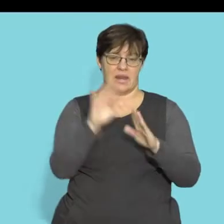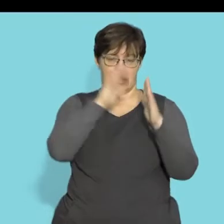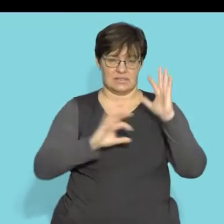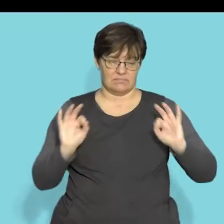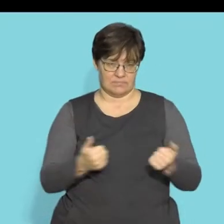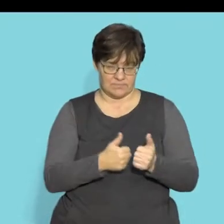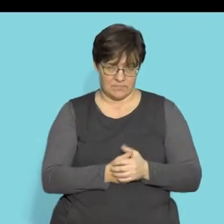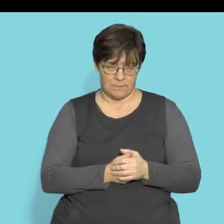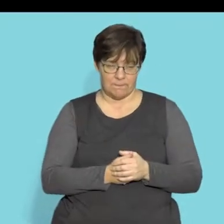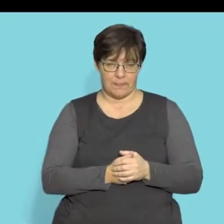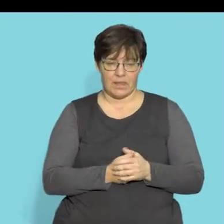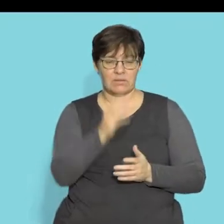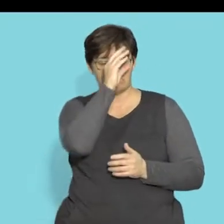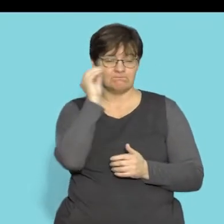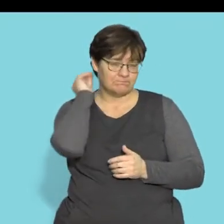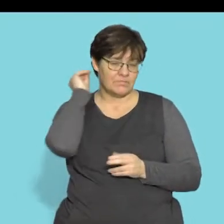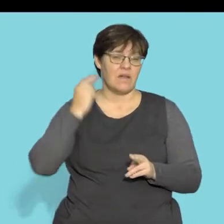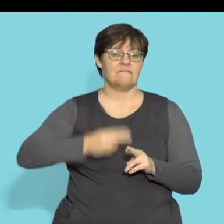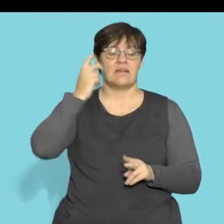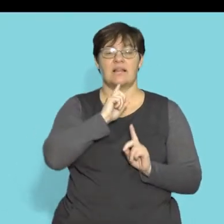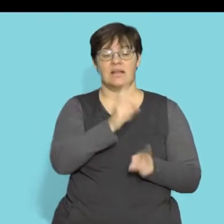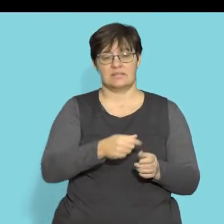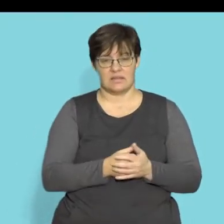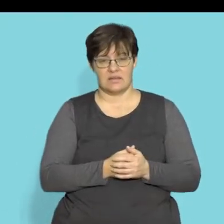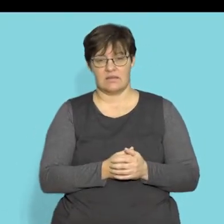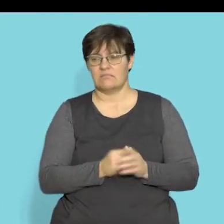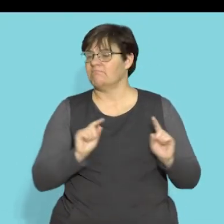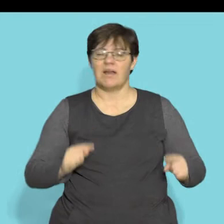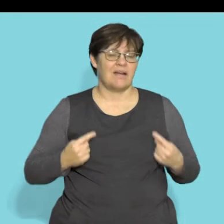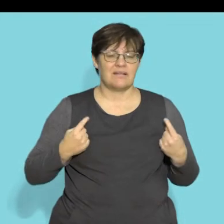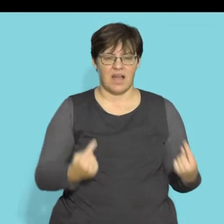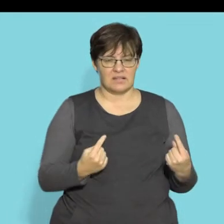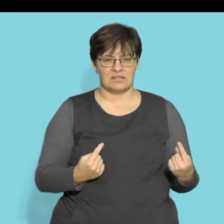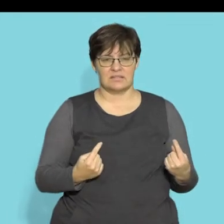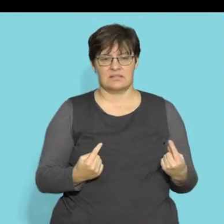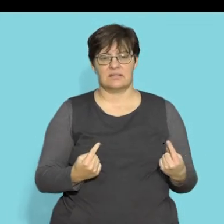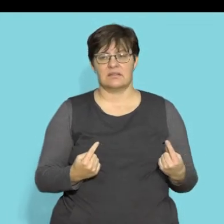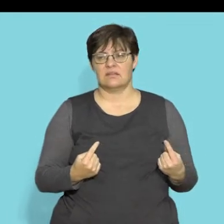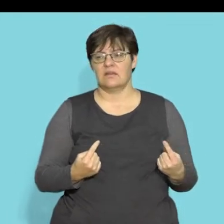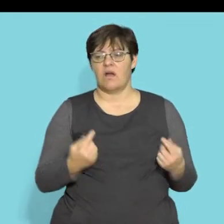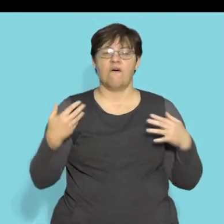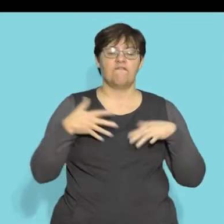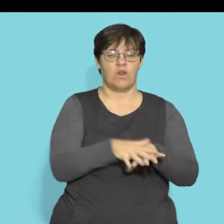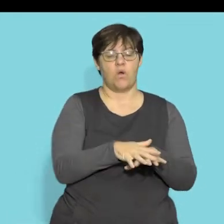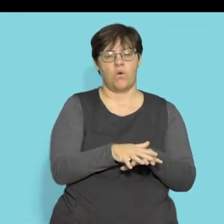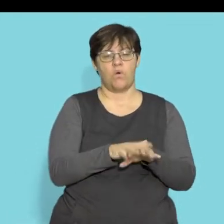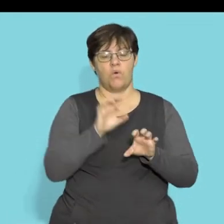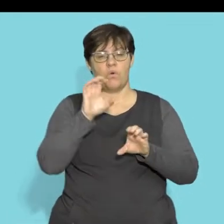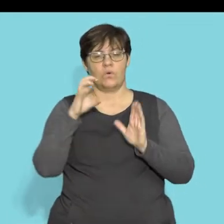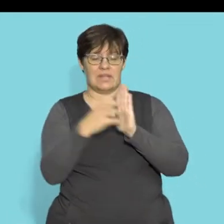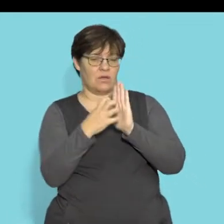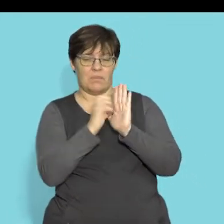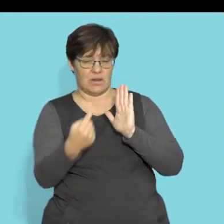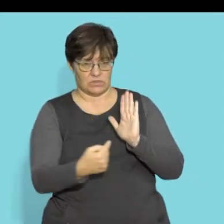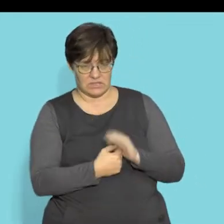an essay. But you got to note that the final answer cannot be in the form of a flow diagram. So you've